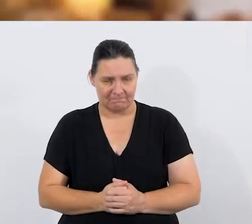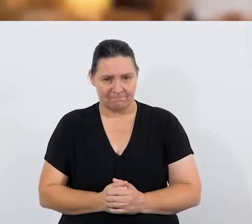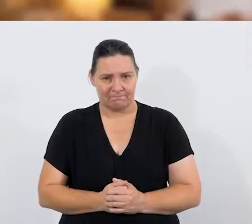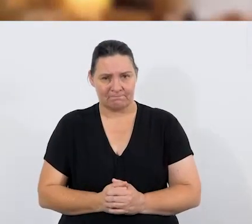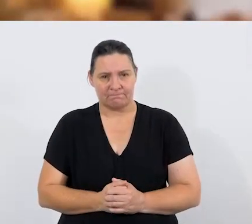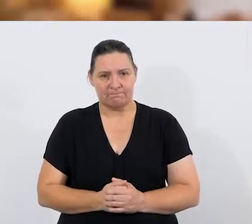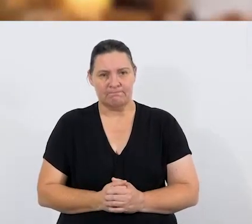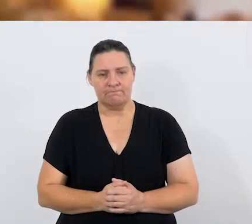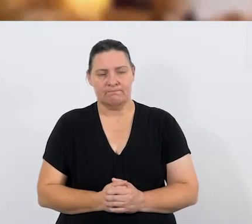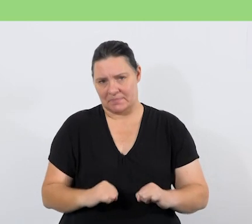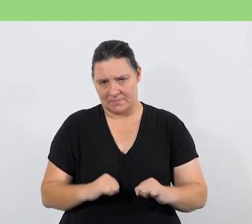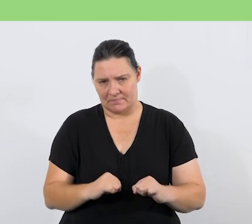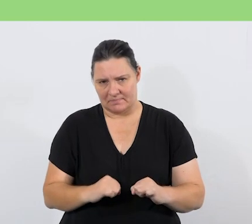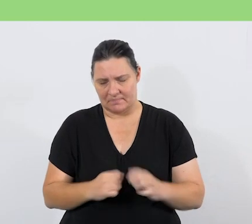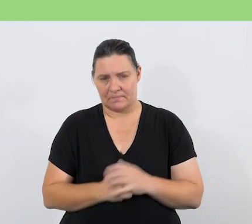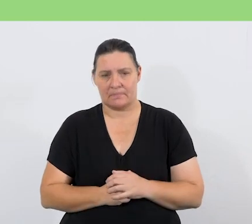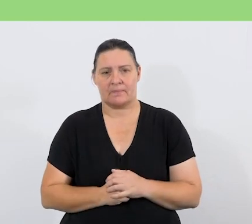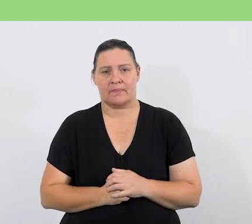system.